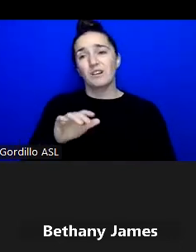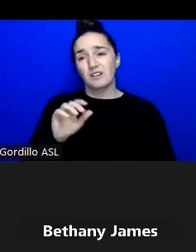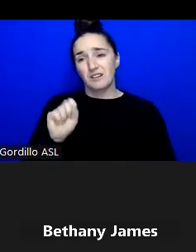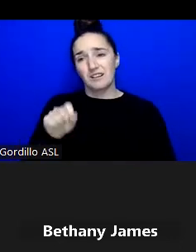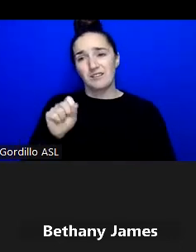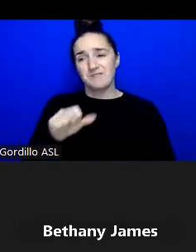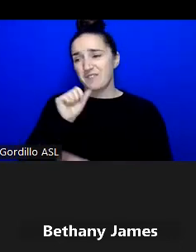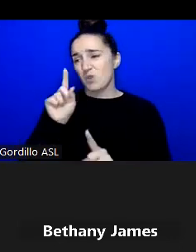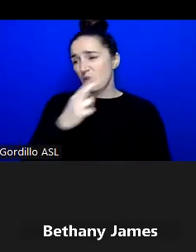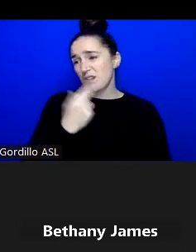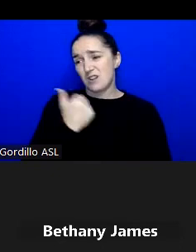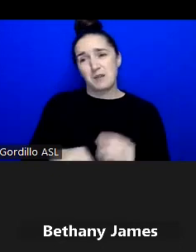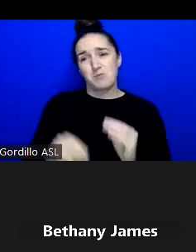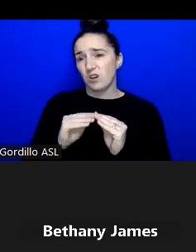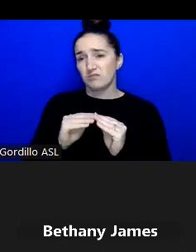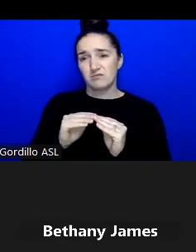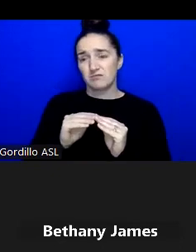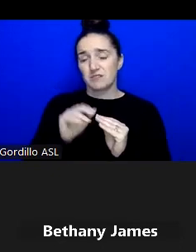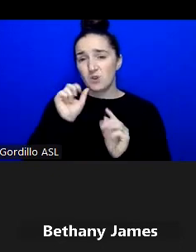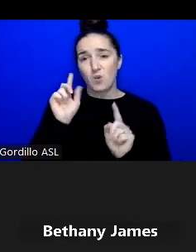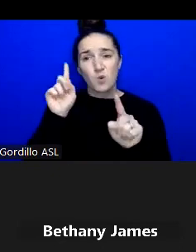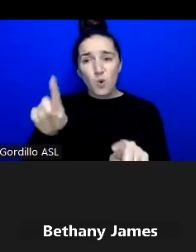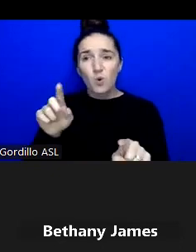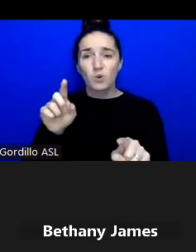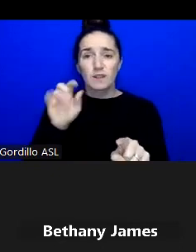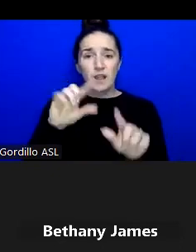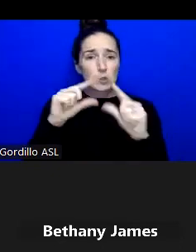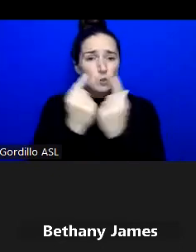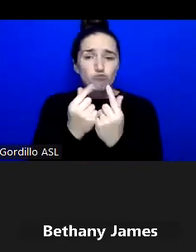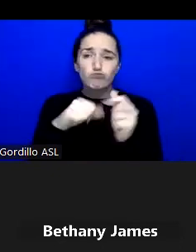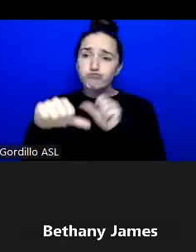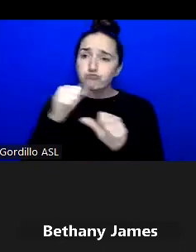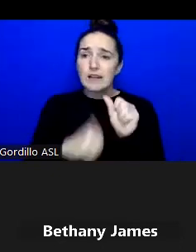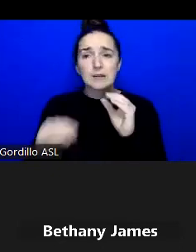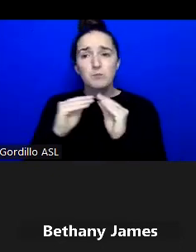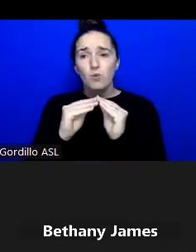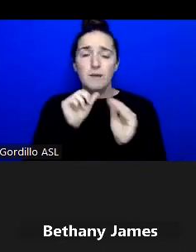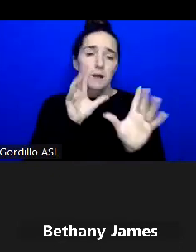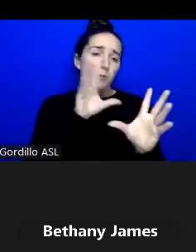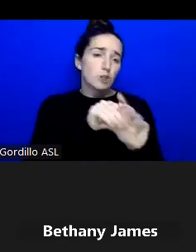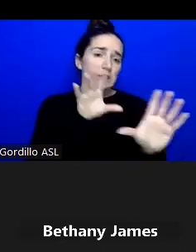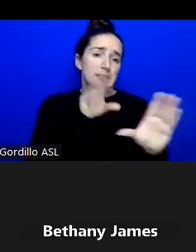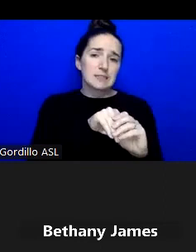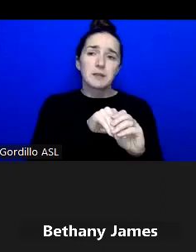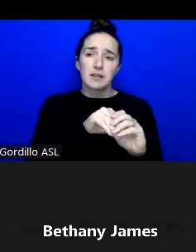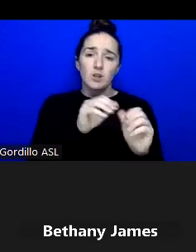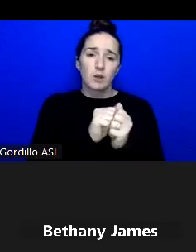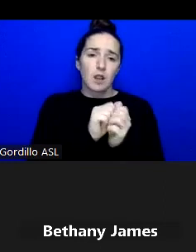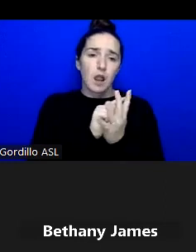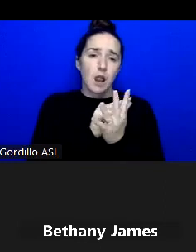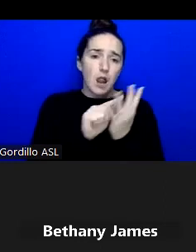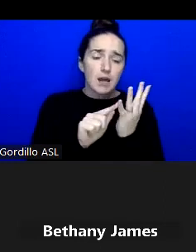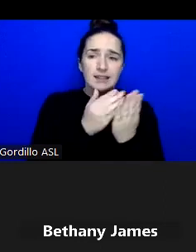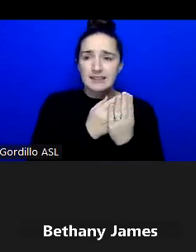don't go to that restaurant anymore, or I don't go to that group anymore. I'm maybe not participating with, XYZ thing